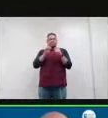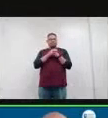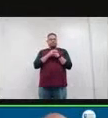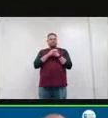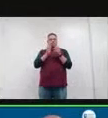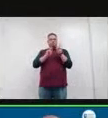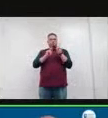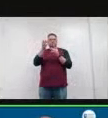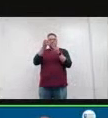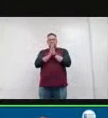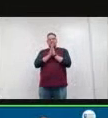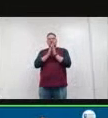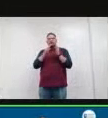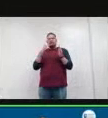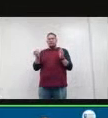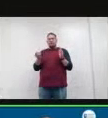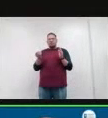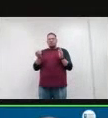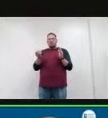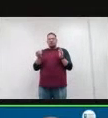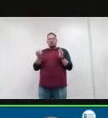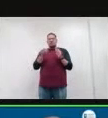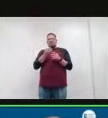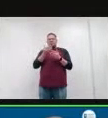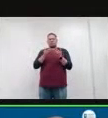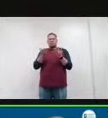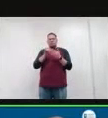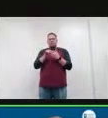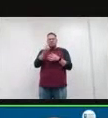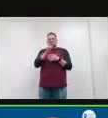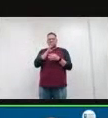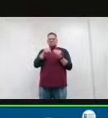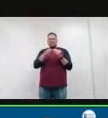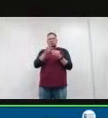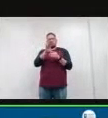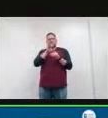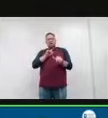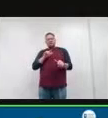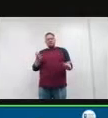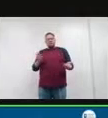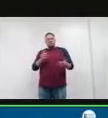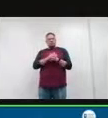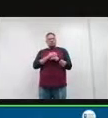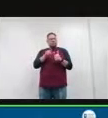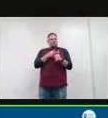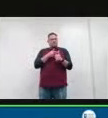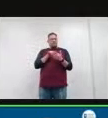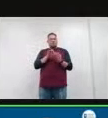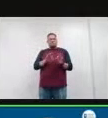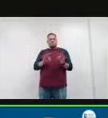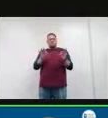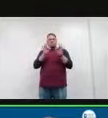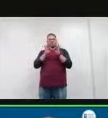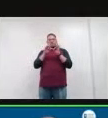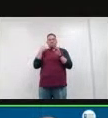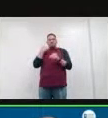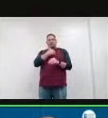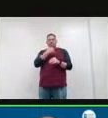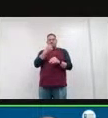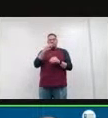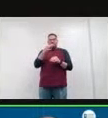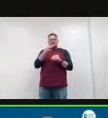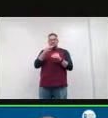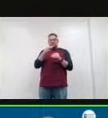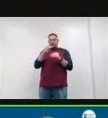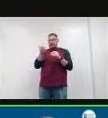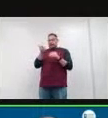people ask, and so there was a couple things that you surfaced in your comments. First, it's important as members of an